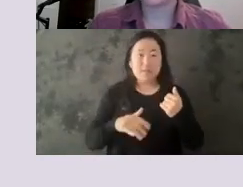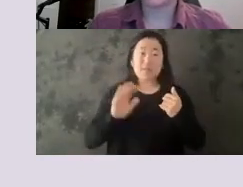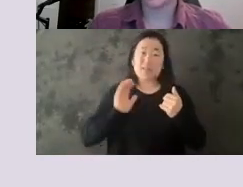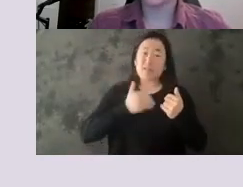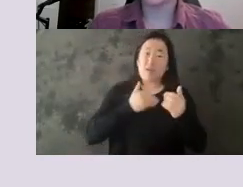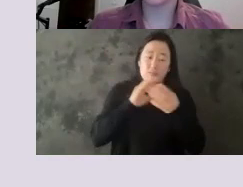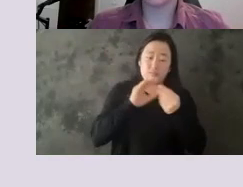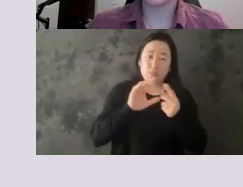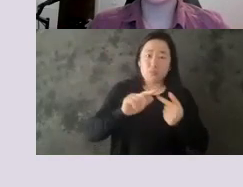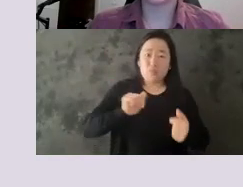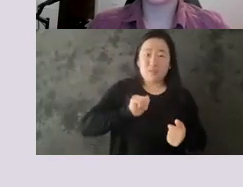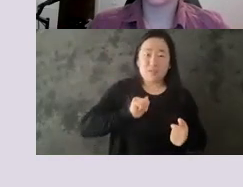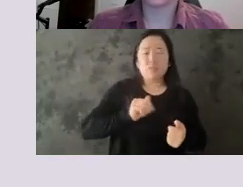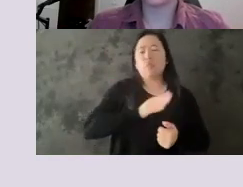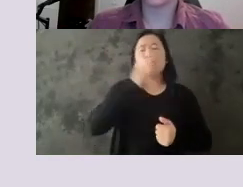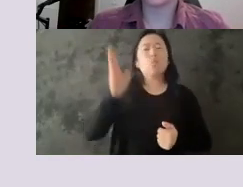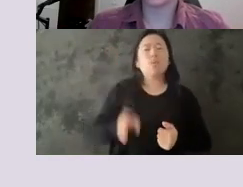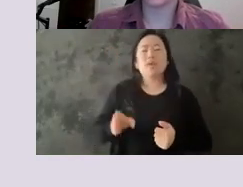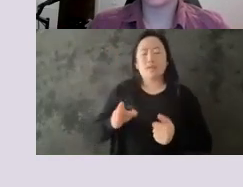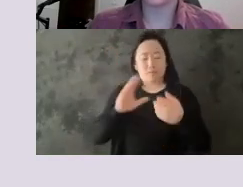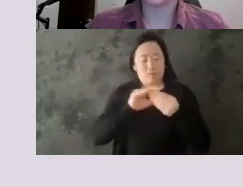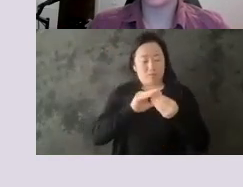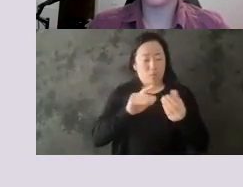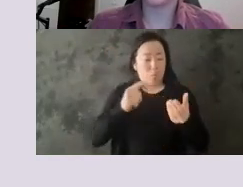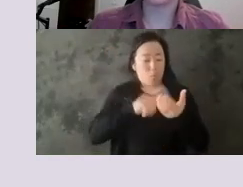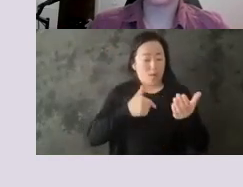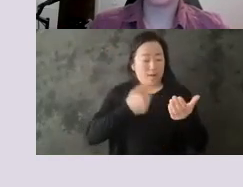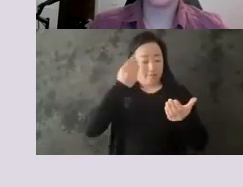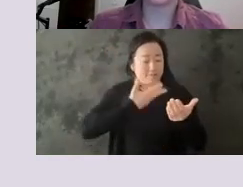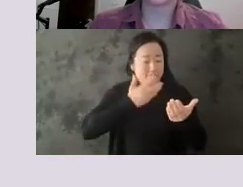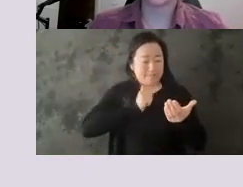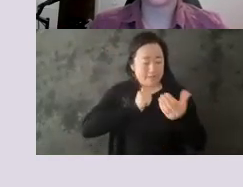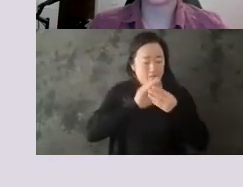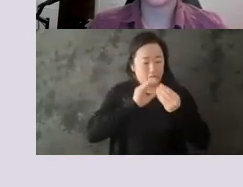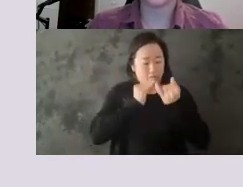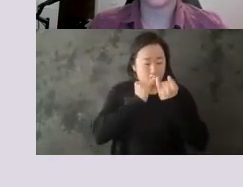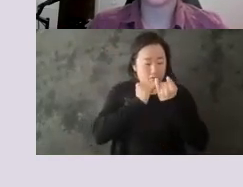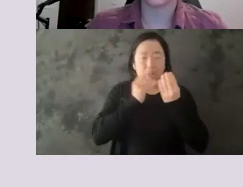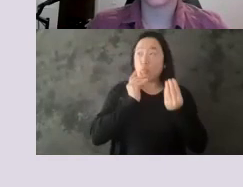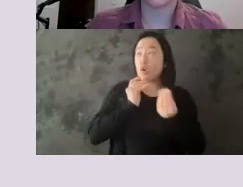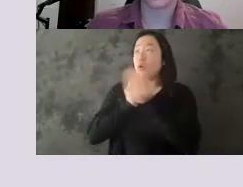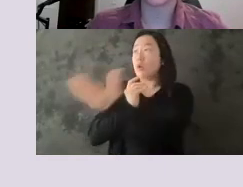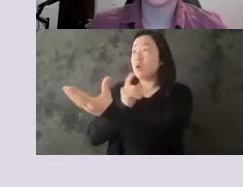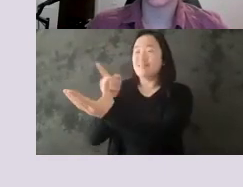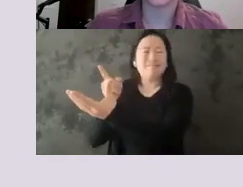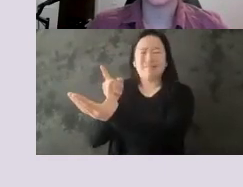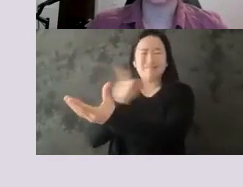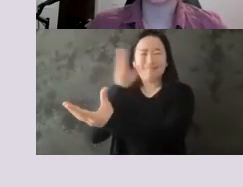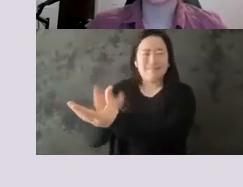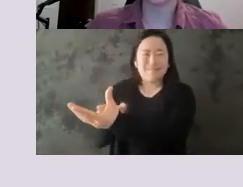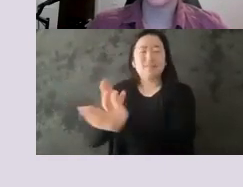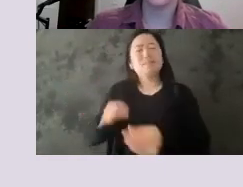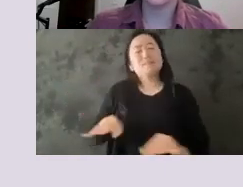way towards someone else. We would never tell someone else the things that we tell ourselves. So making sure that we're extending that self-compassion as